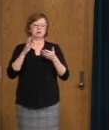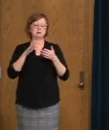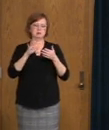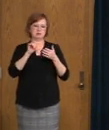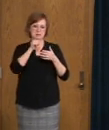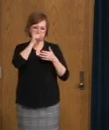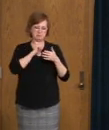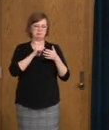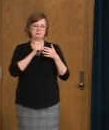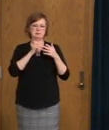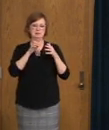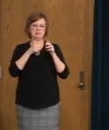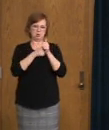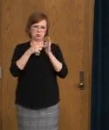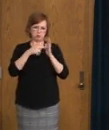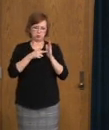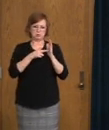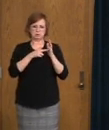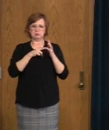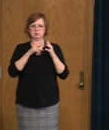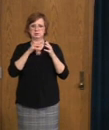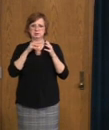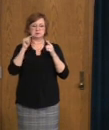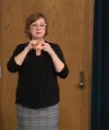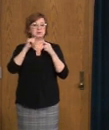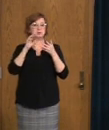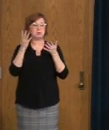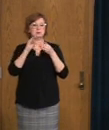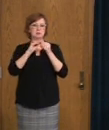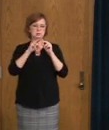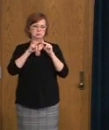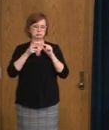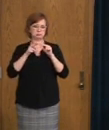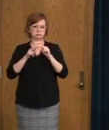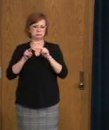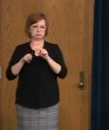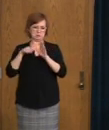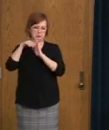review what measures need to continue, what measures could potentially be relaxed.